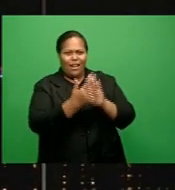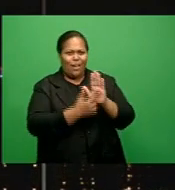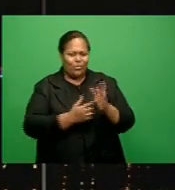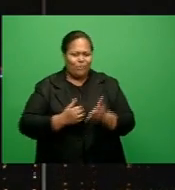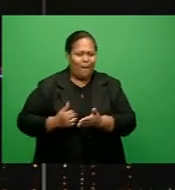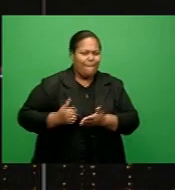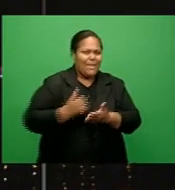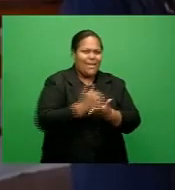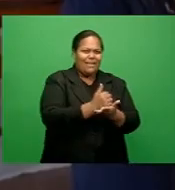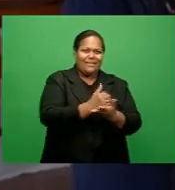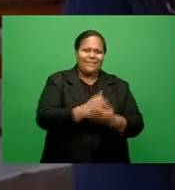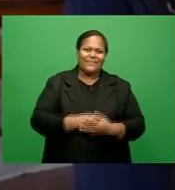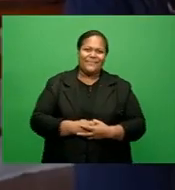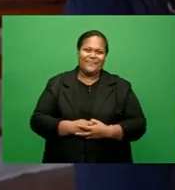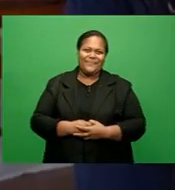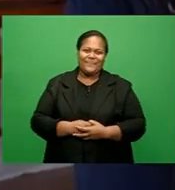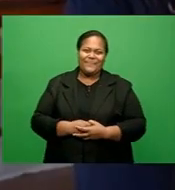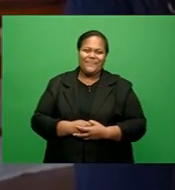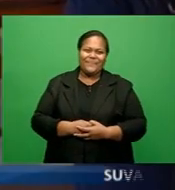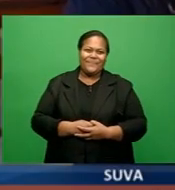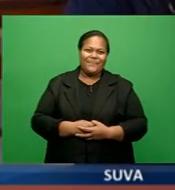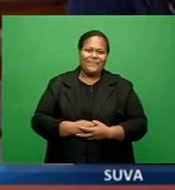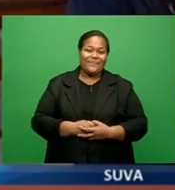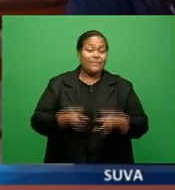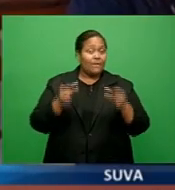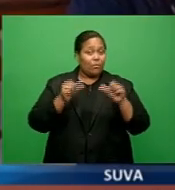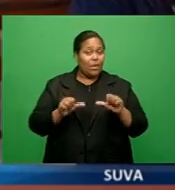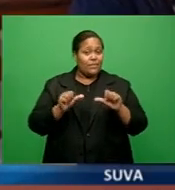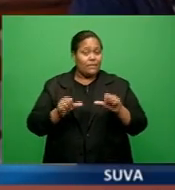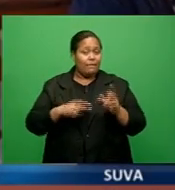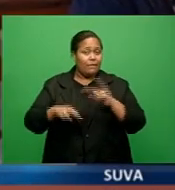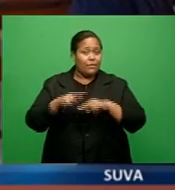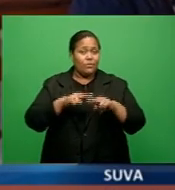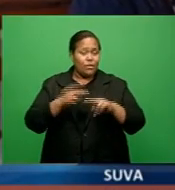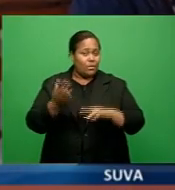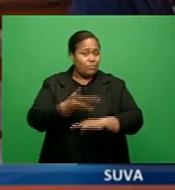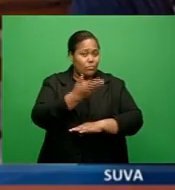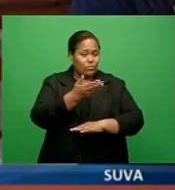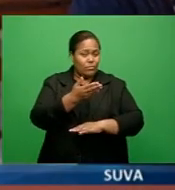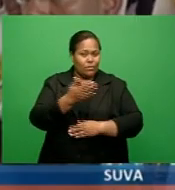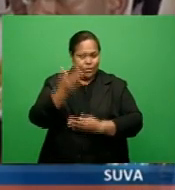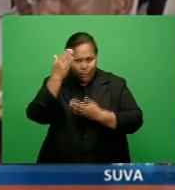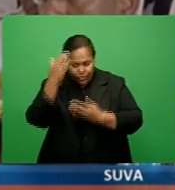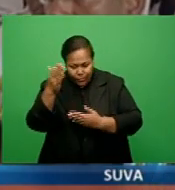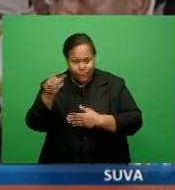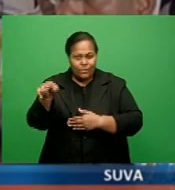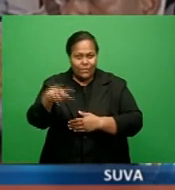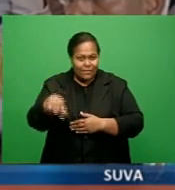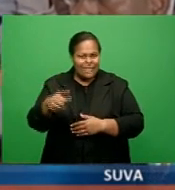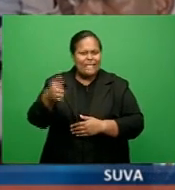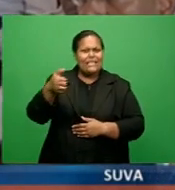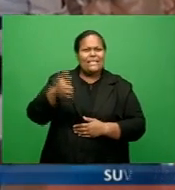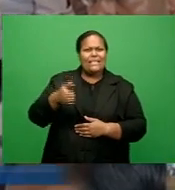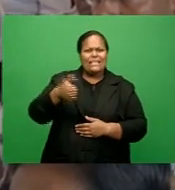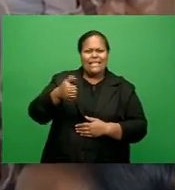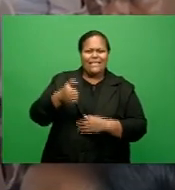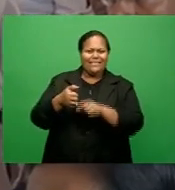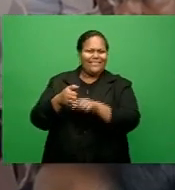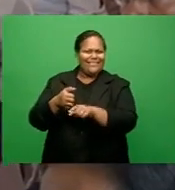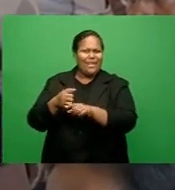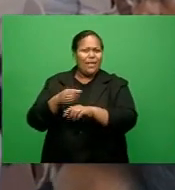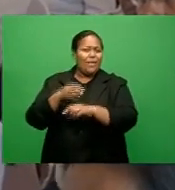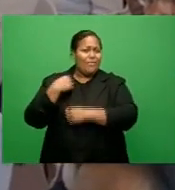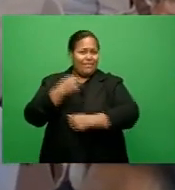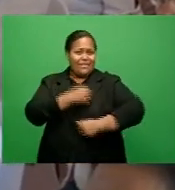Boyla reports. President Konrote saluted the 16 senior military officers and 16 senior police